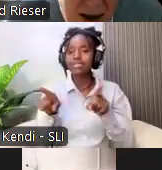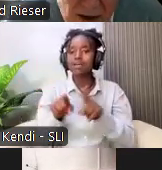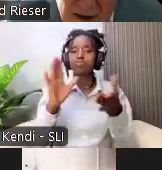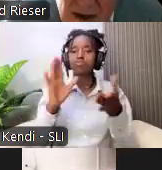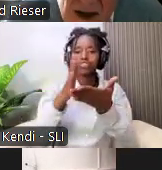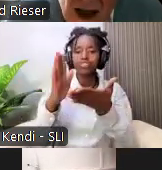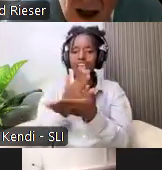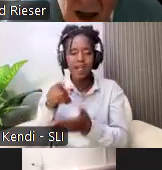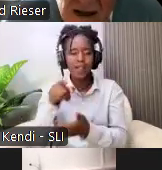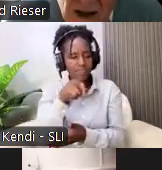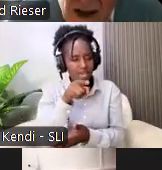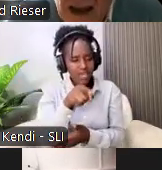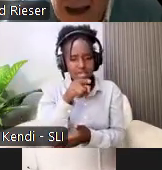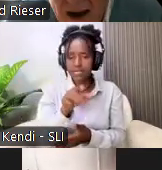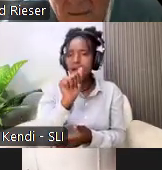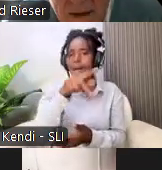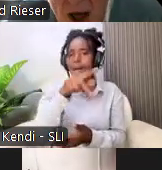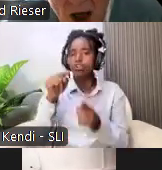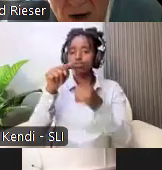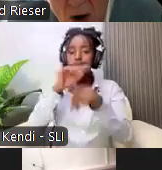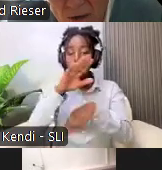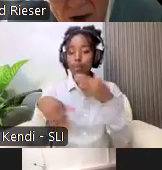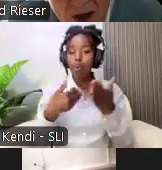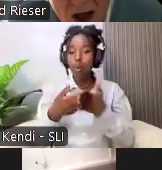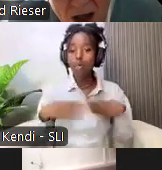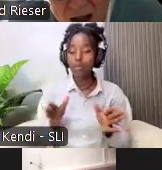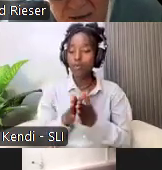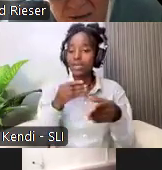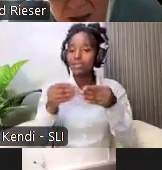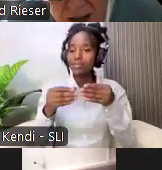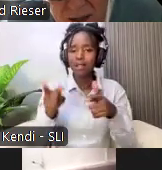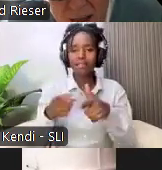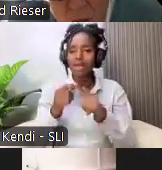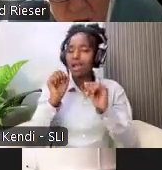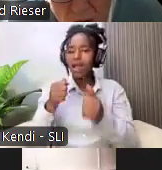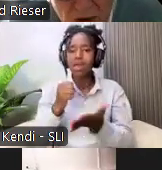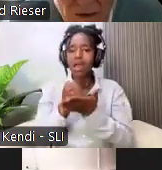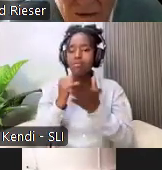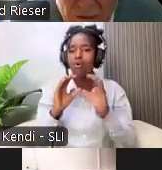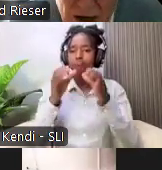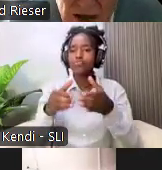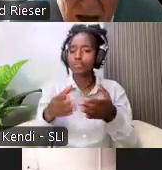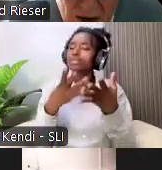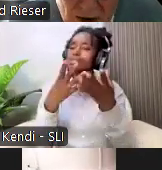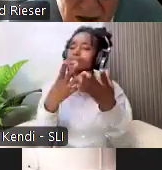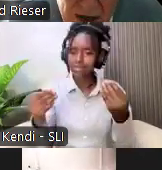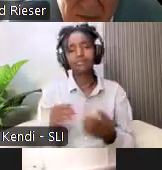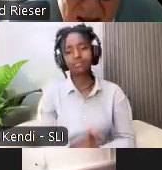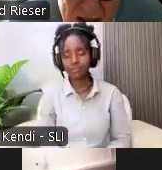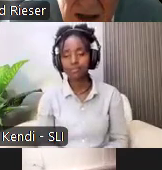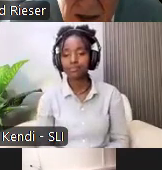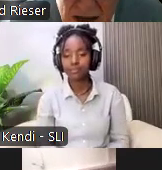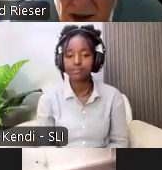and adults, so that they can be part of the world of information